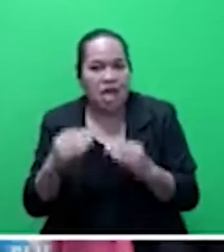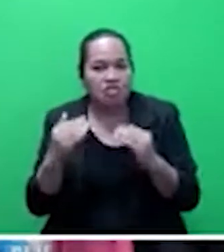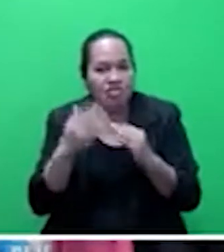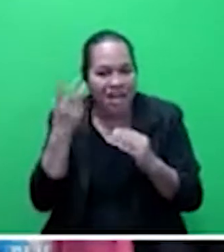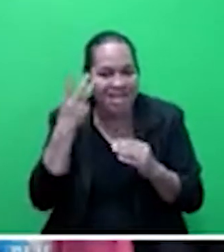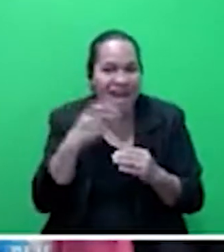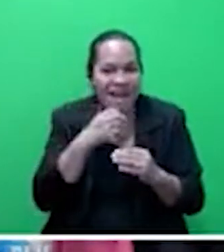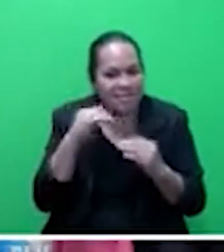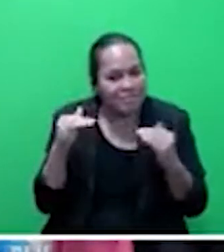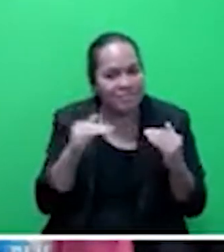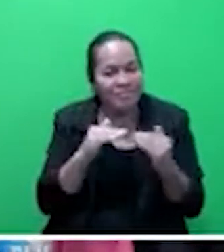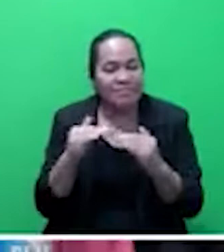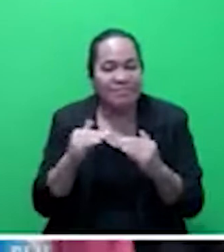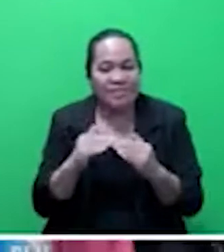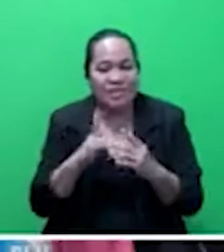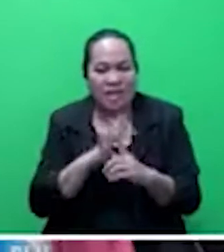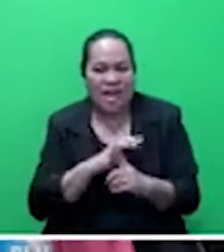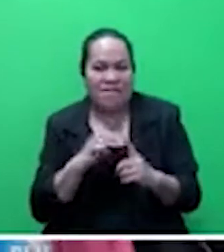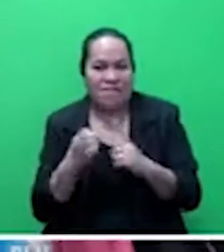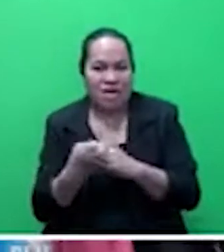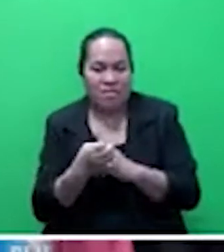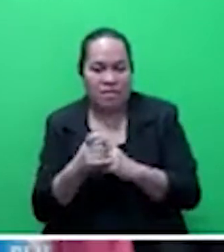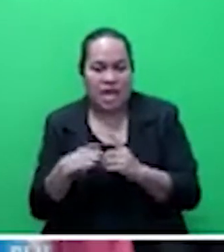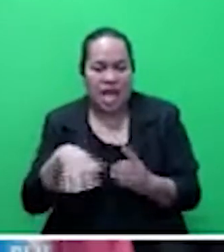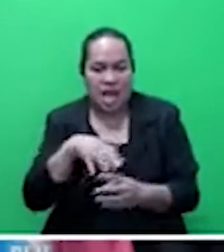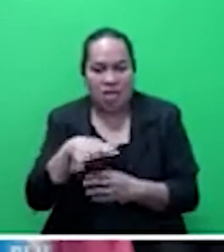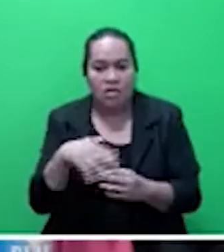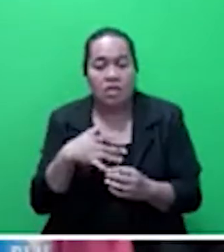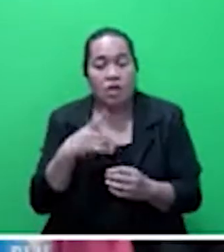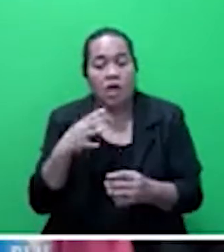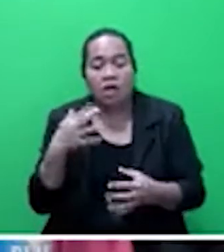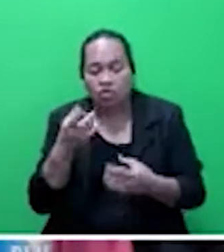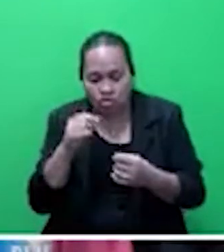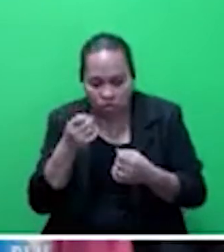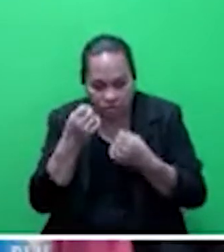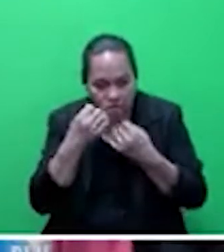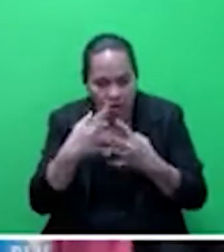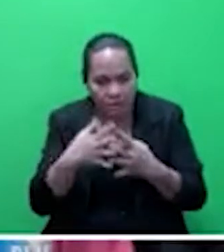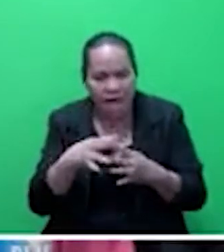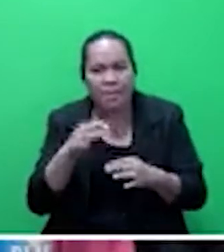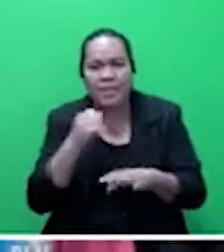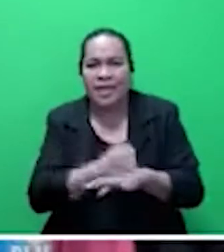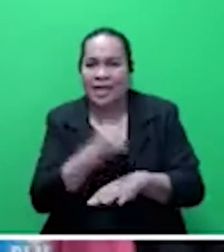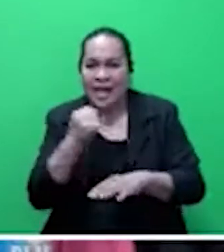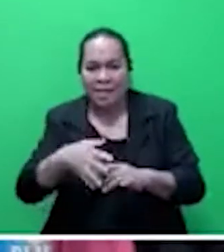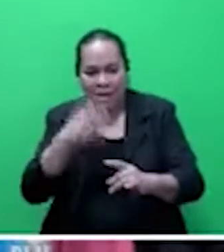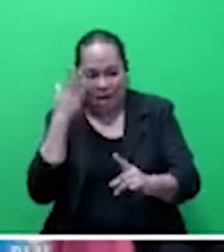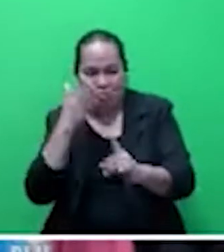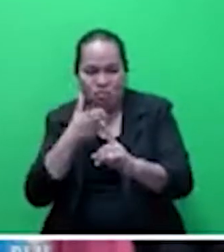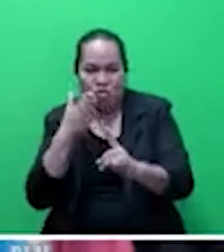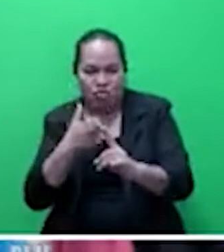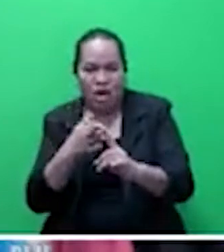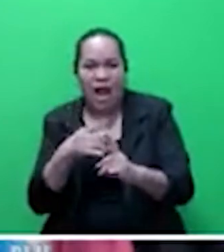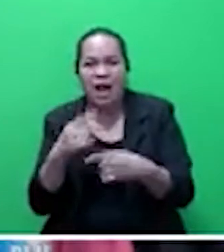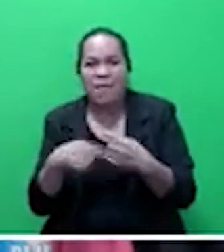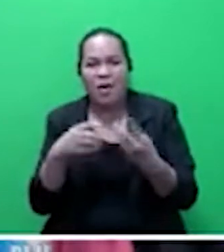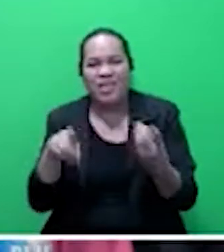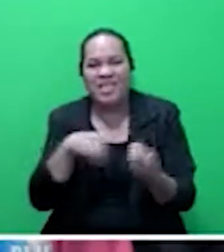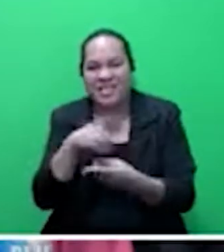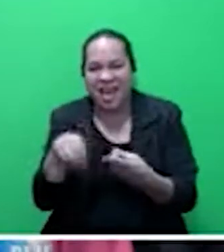environment, and other thematic areas, which inform the whole of government approach towards disaster management. Mr. Speaker,